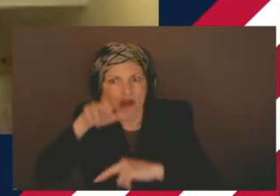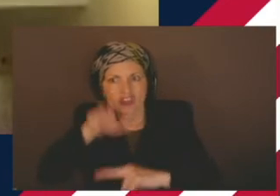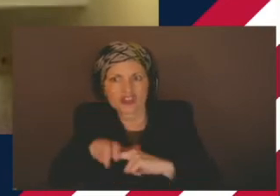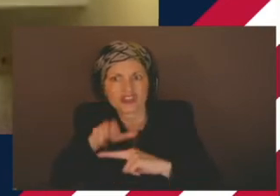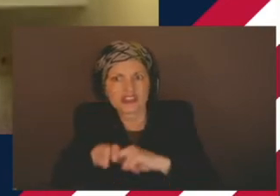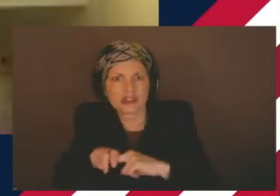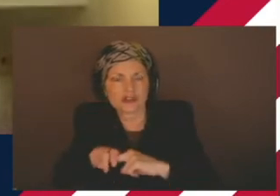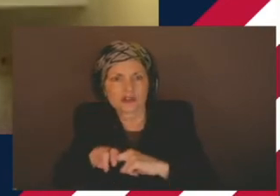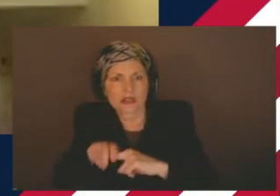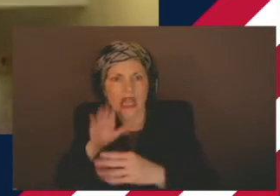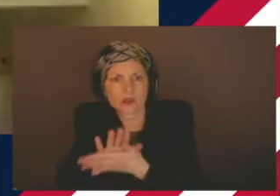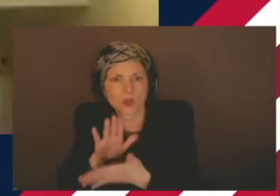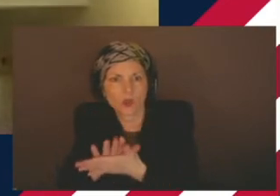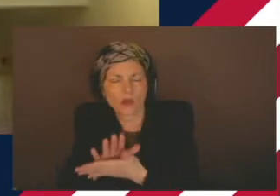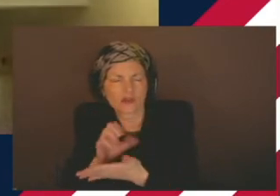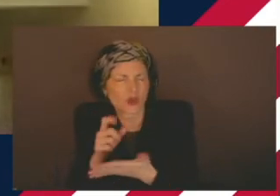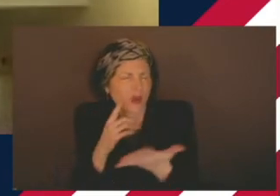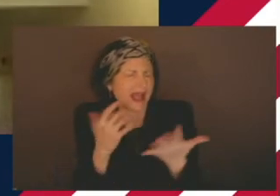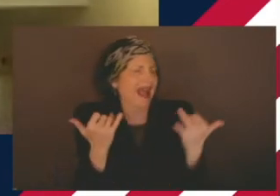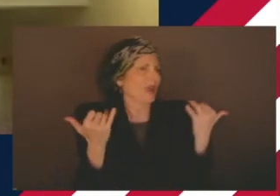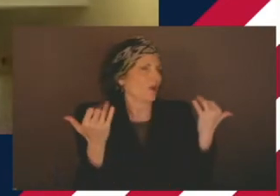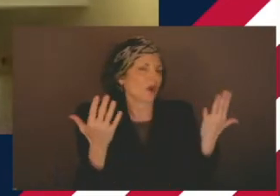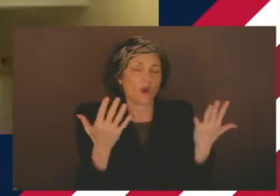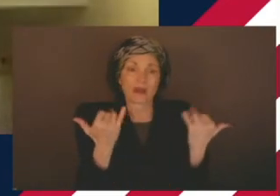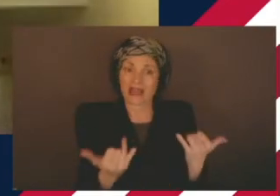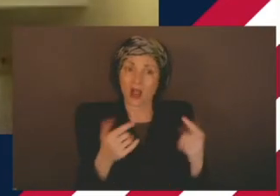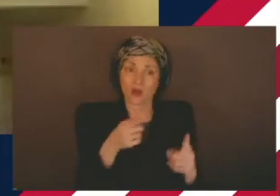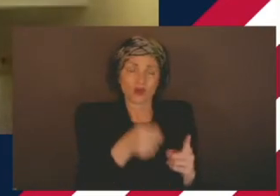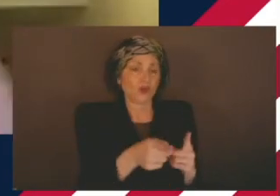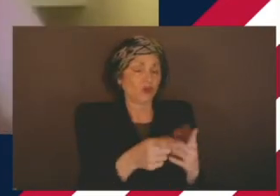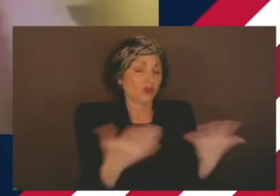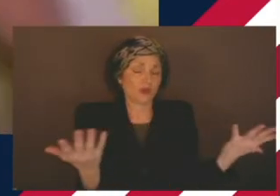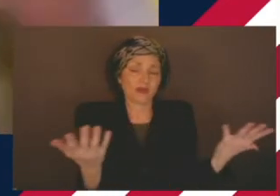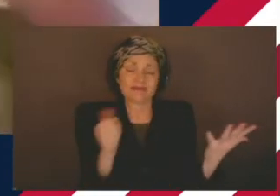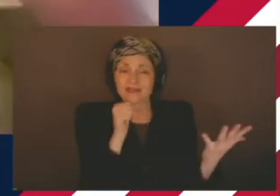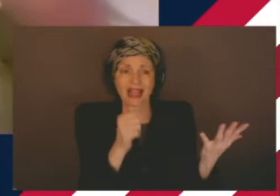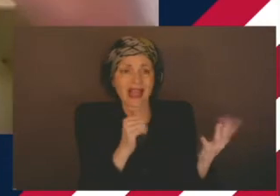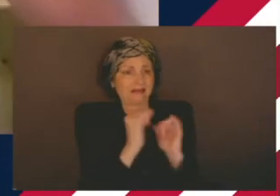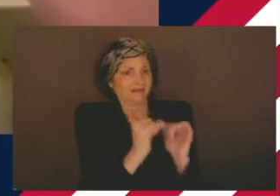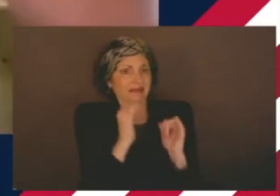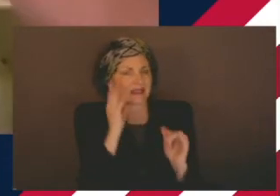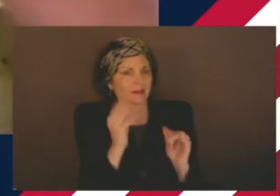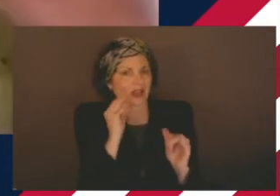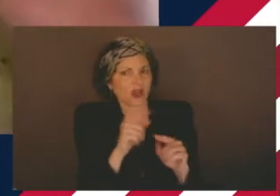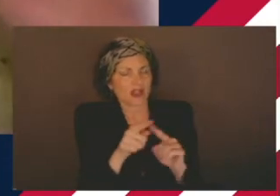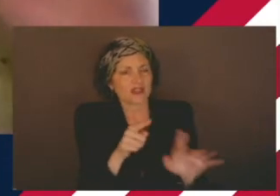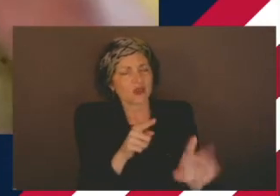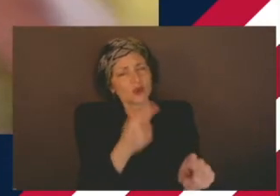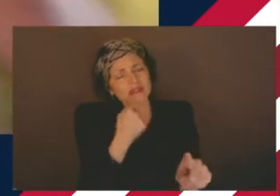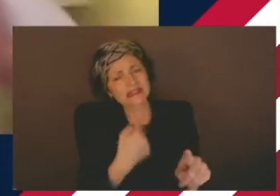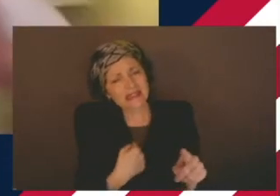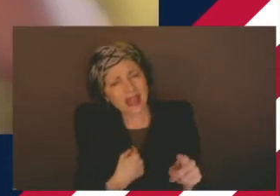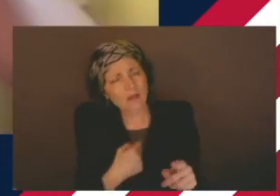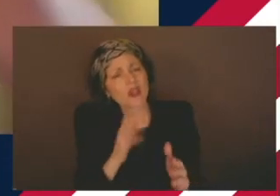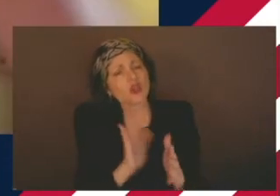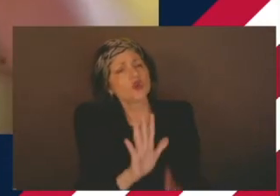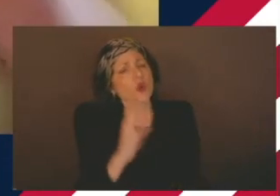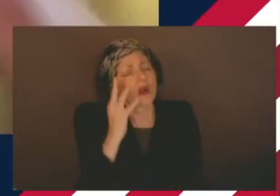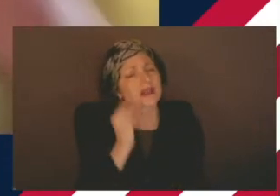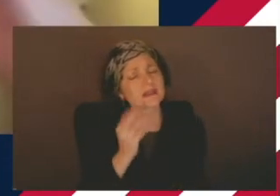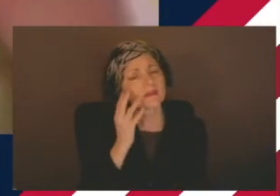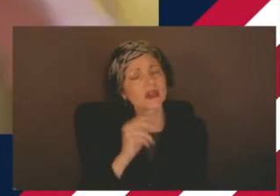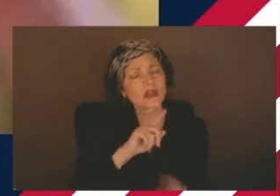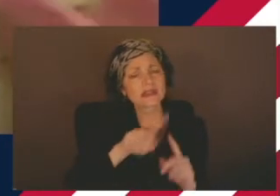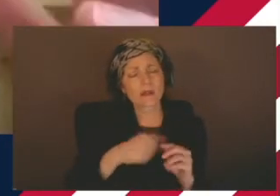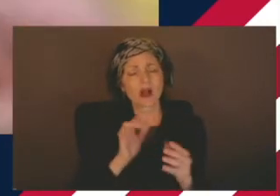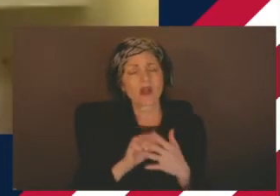Tell me, how does it feel to grow up in a generation where you've got that kind of hanging over you, and